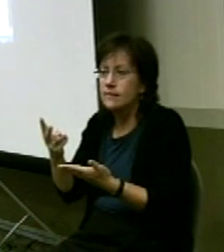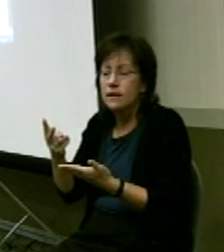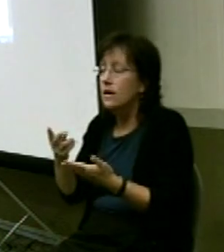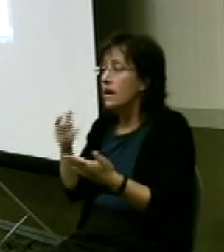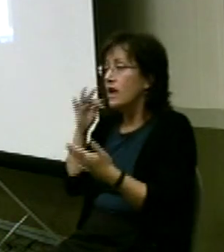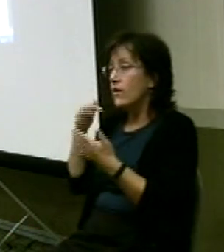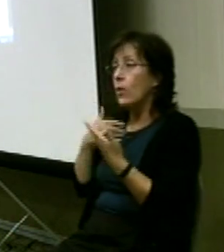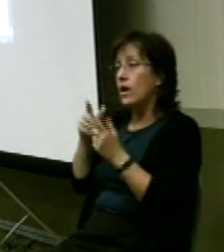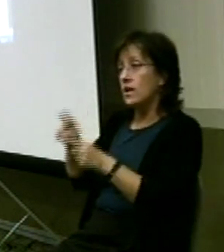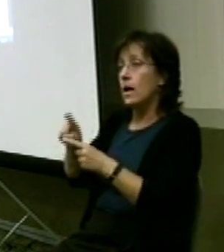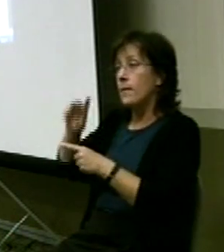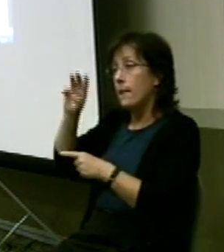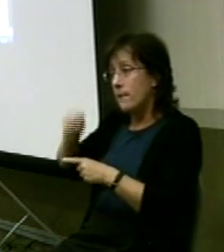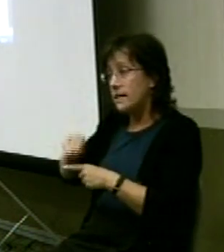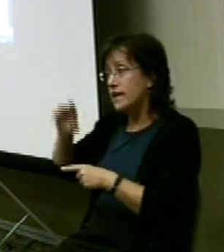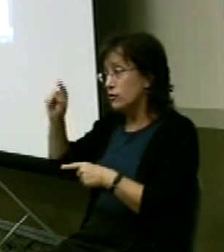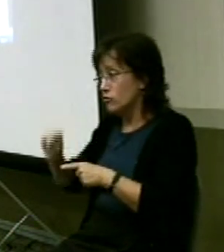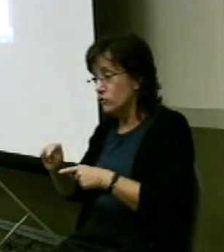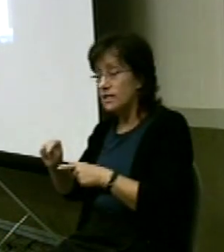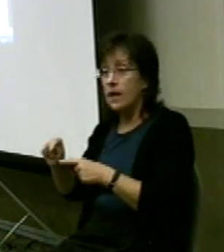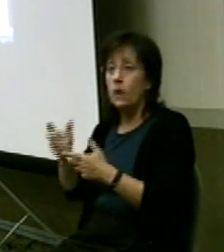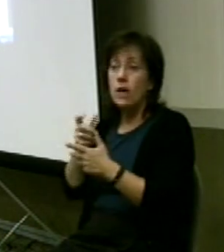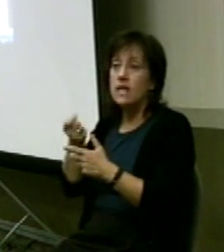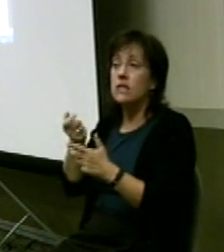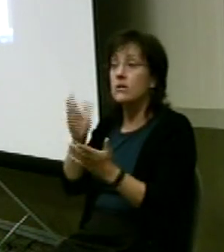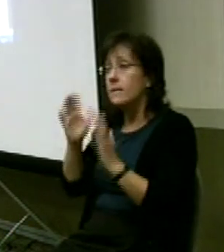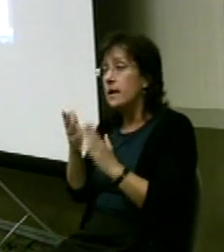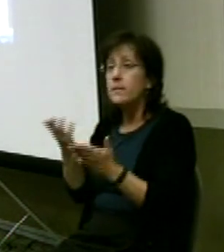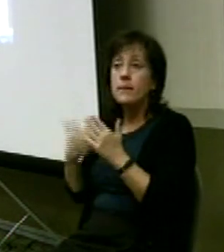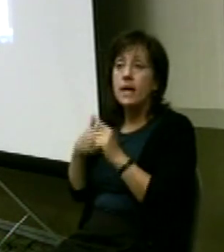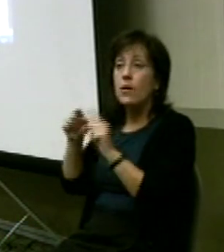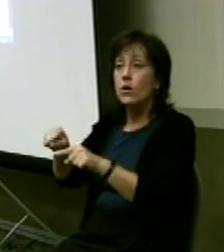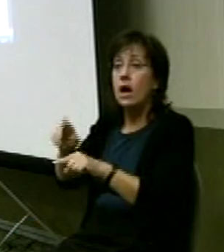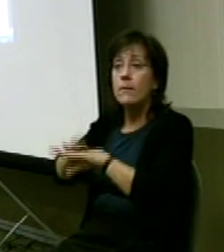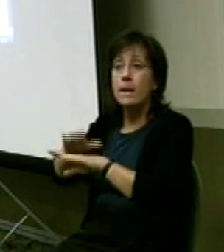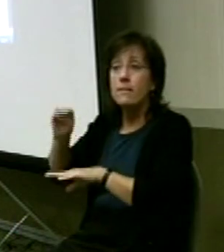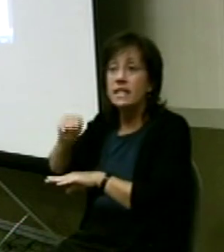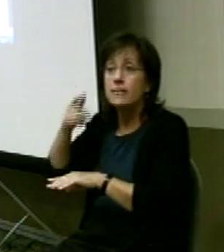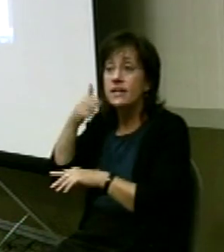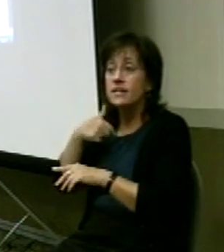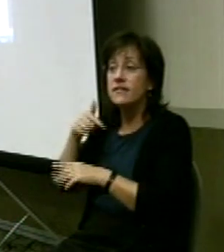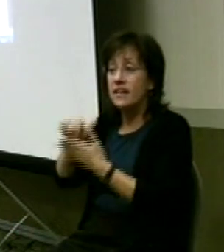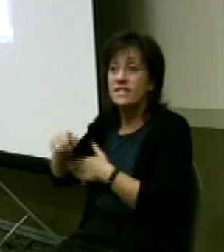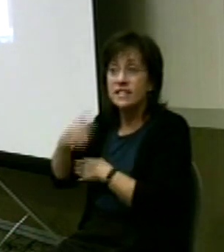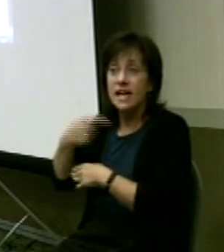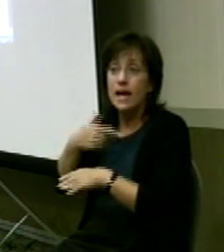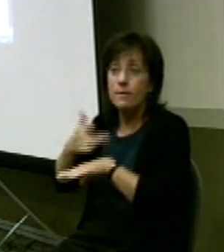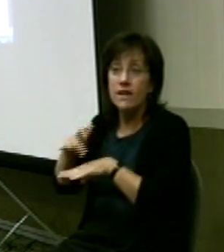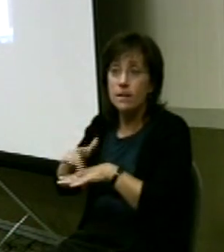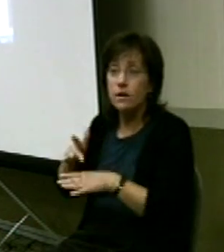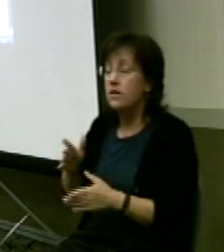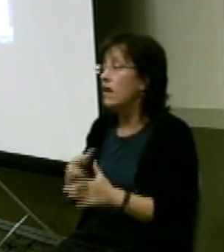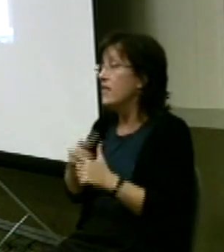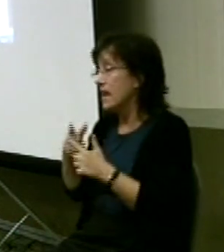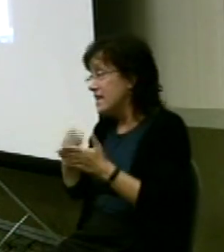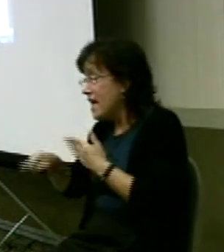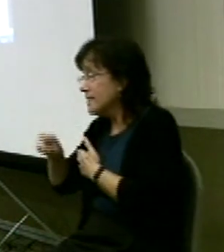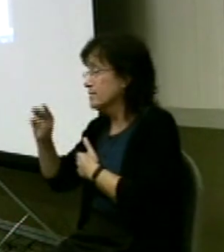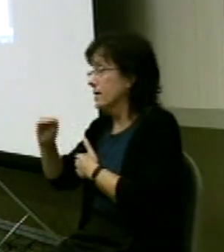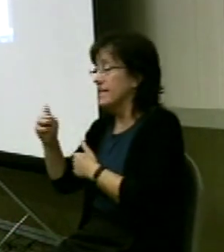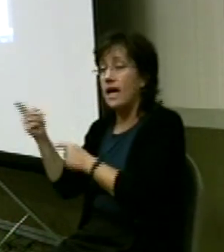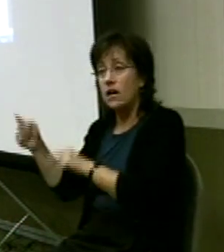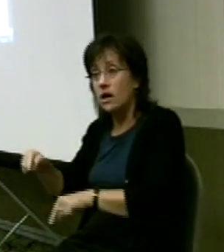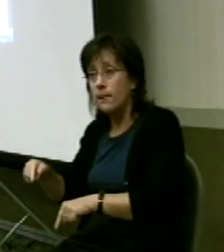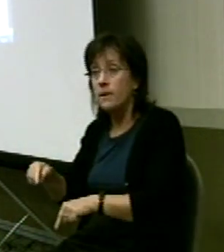Monday, Tuesday, and I want to get a little bit of a comparison, I might come in on Monday because that was the day I was free, and then I'd come in the next